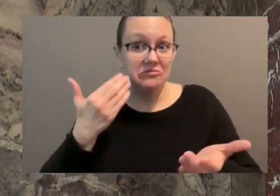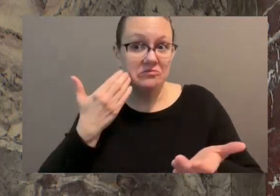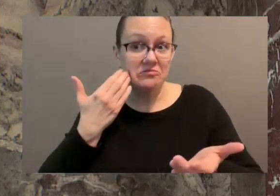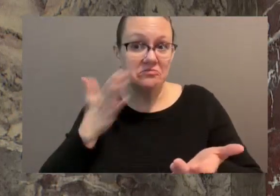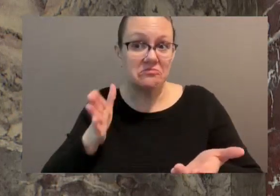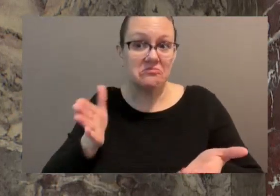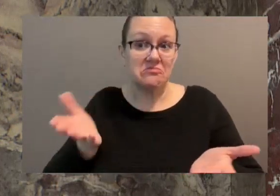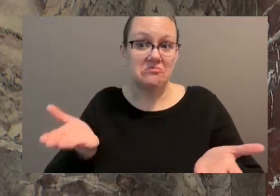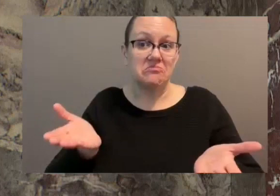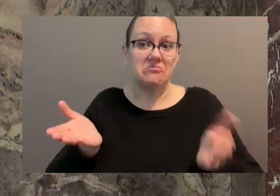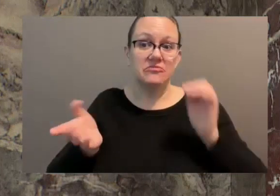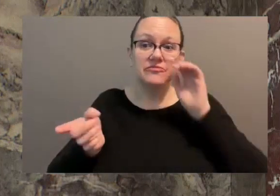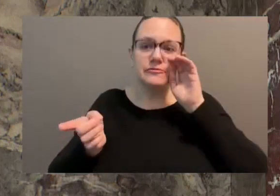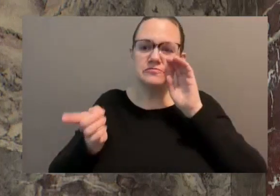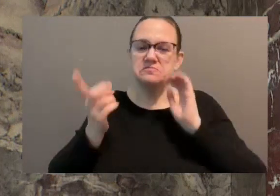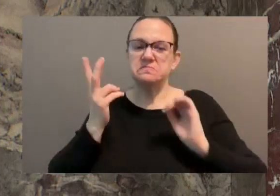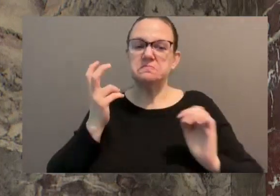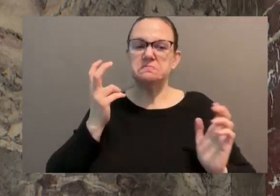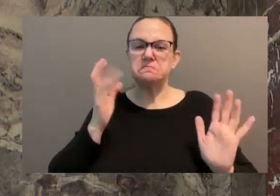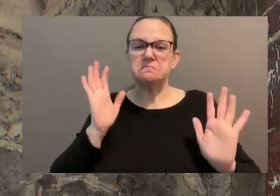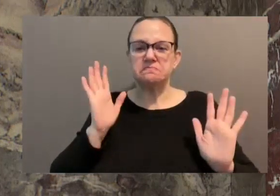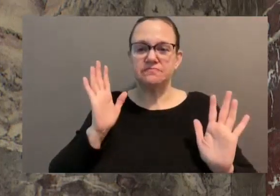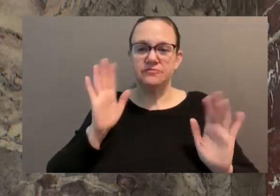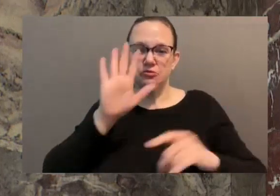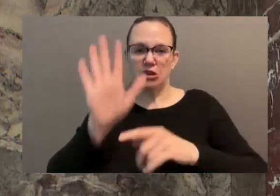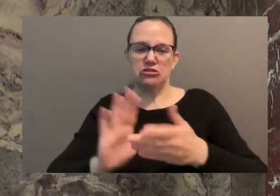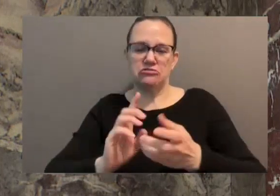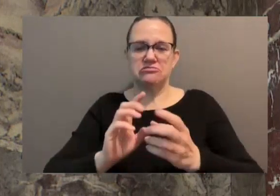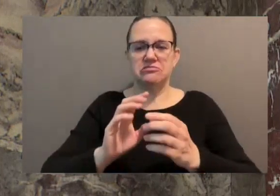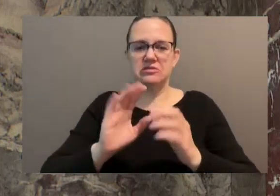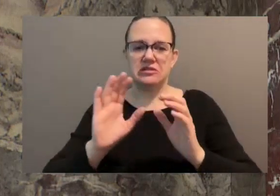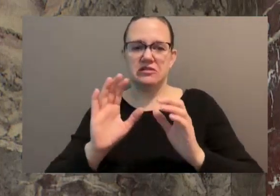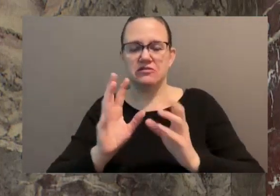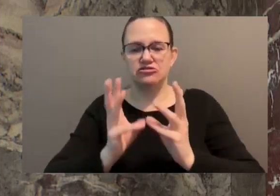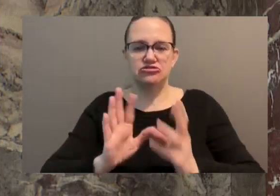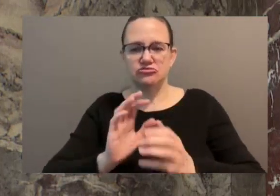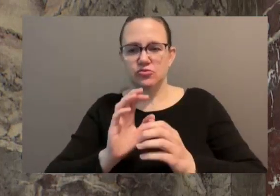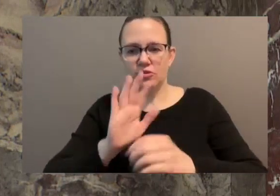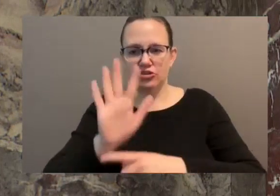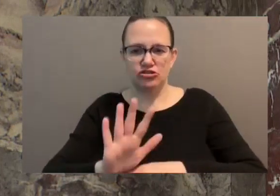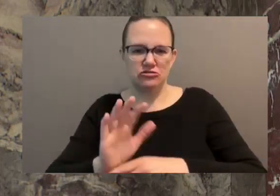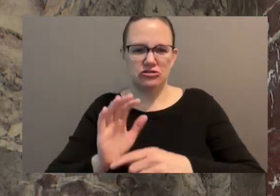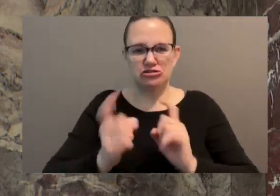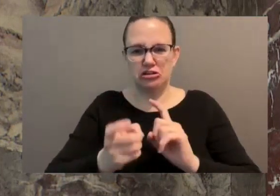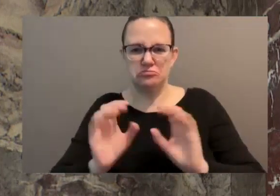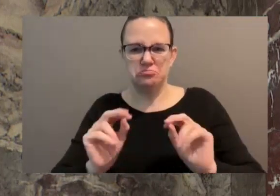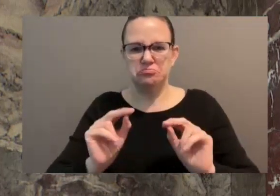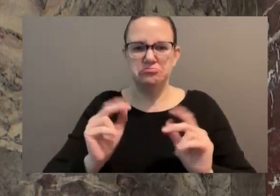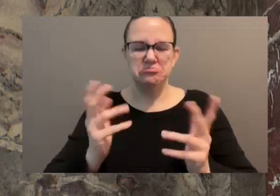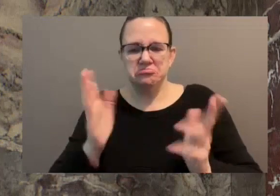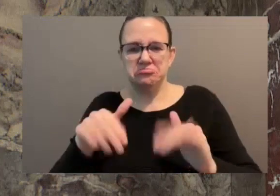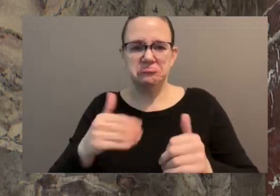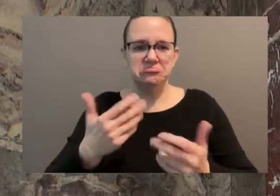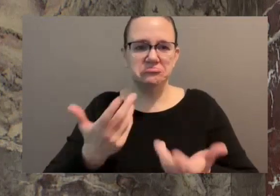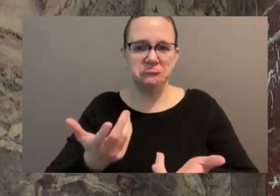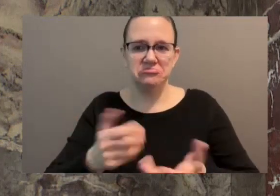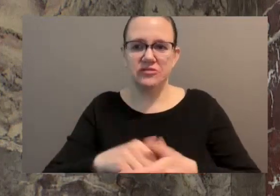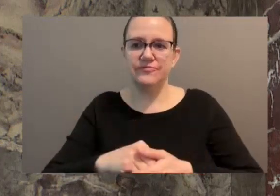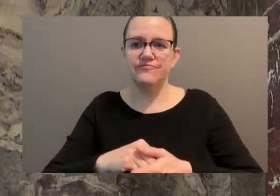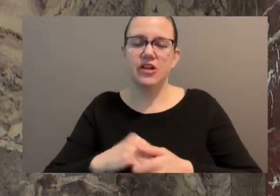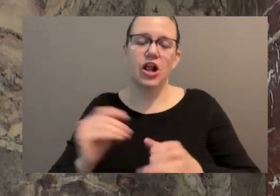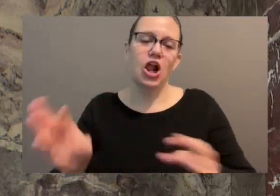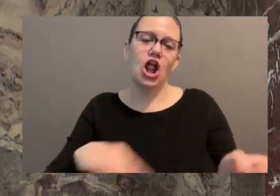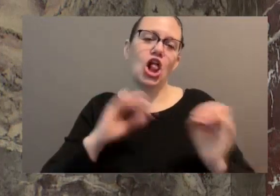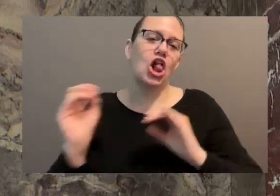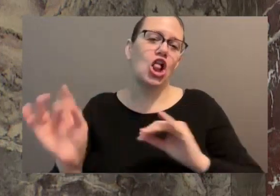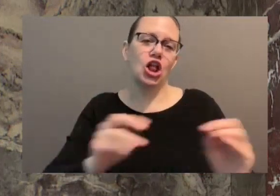Members. Shh. Members. Minister has the floor. Mr. Speaker, the